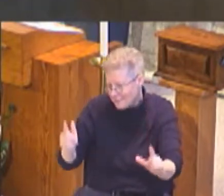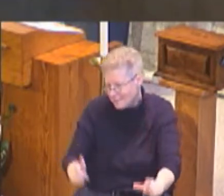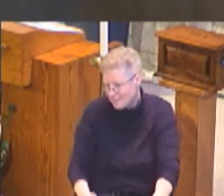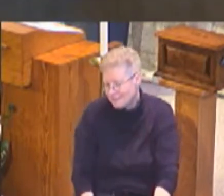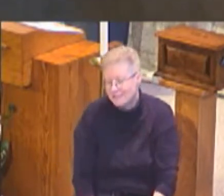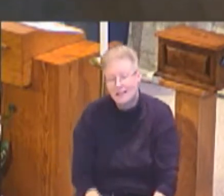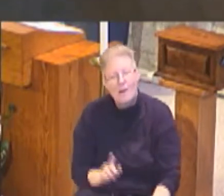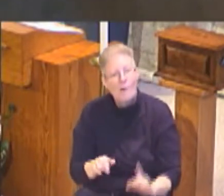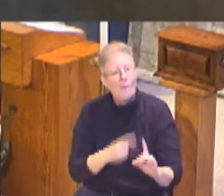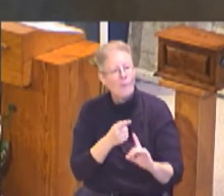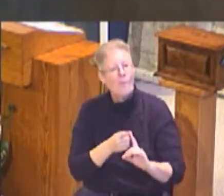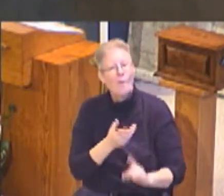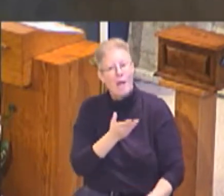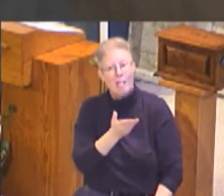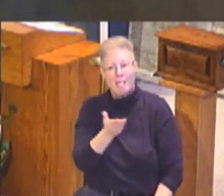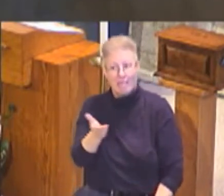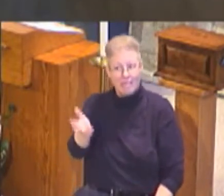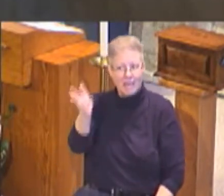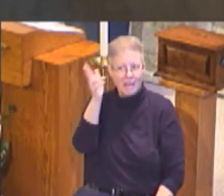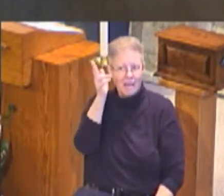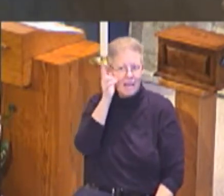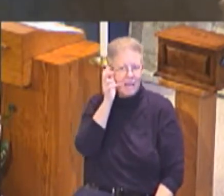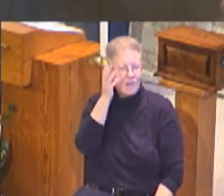when they hear him say,